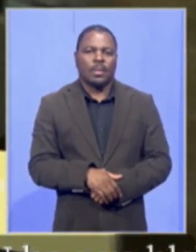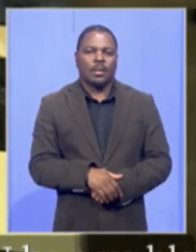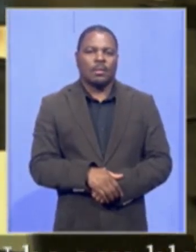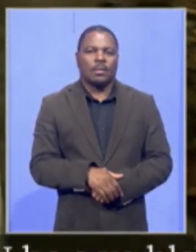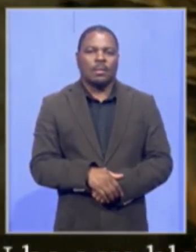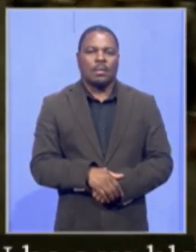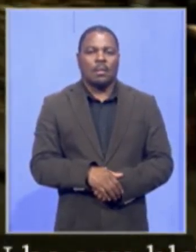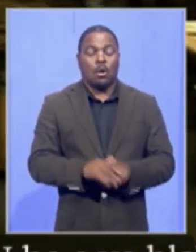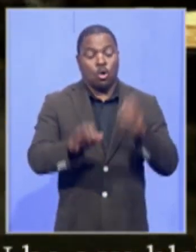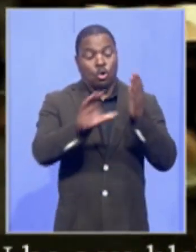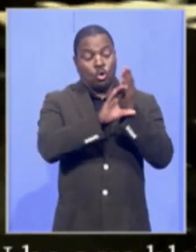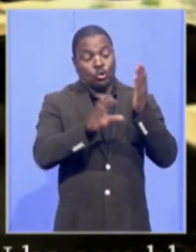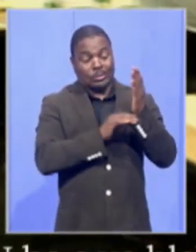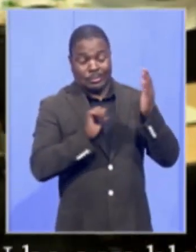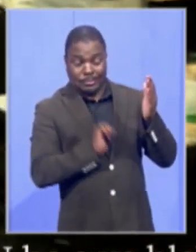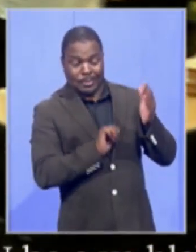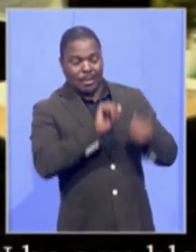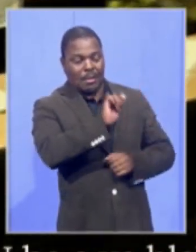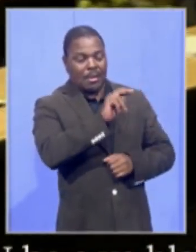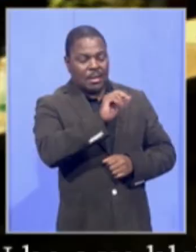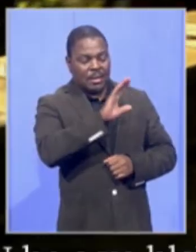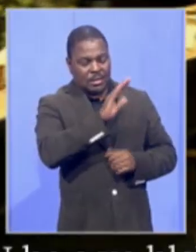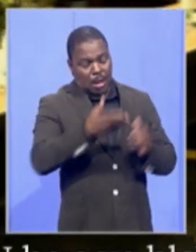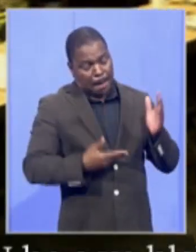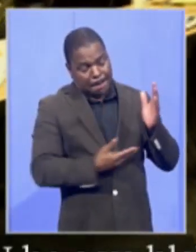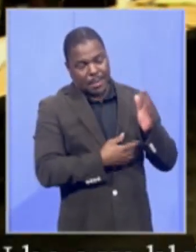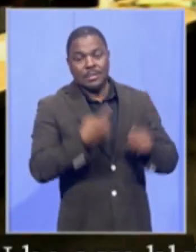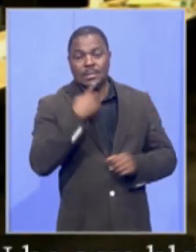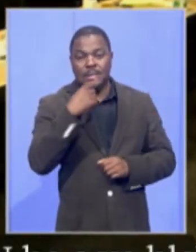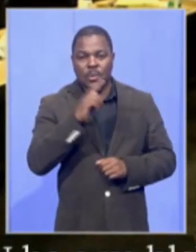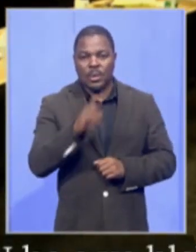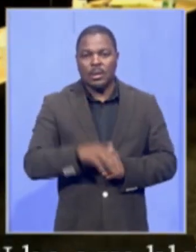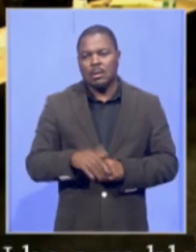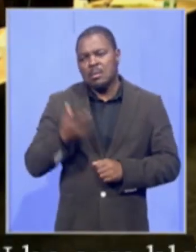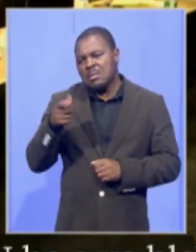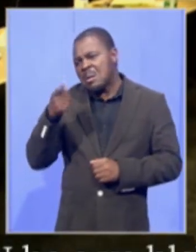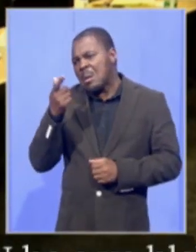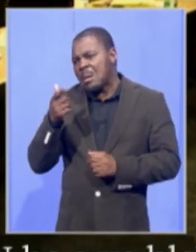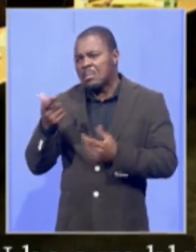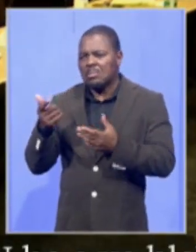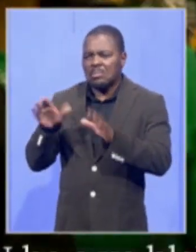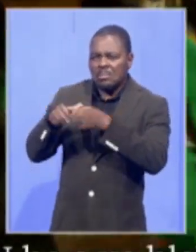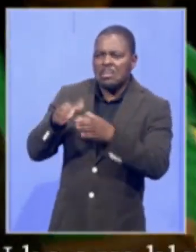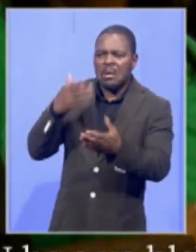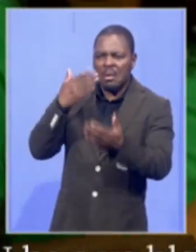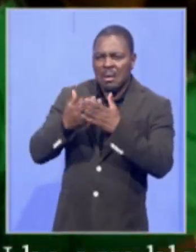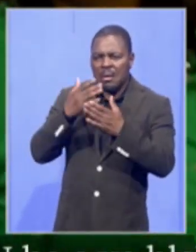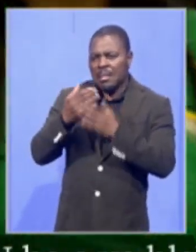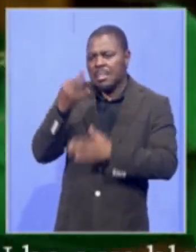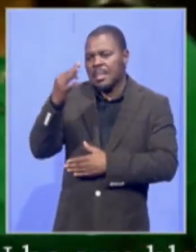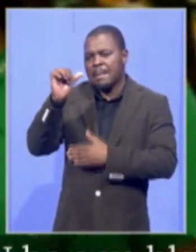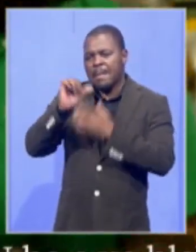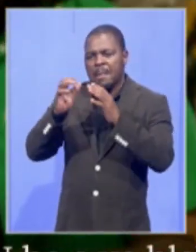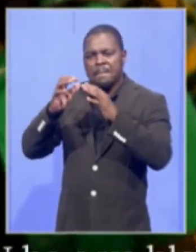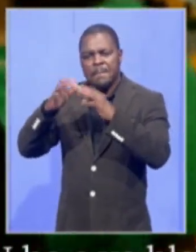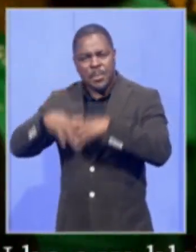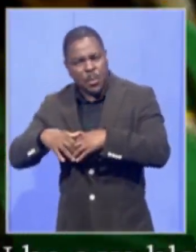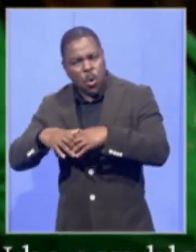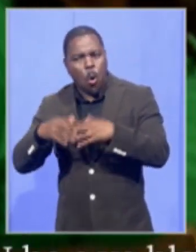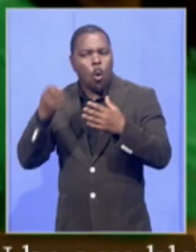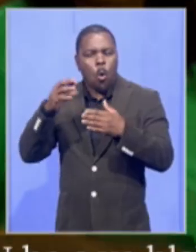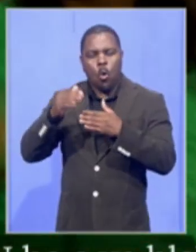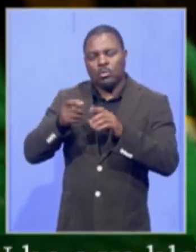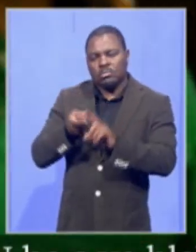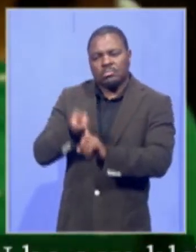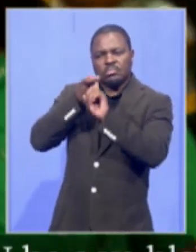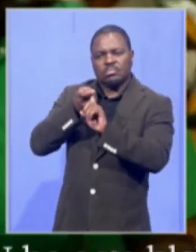Karolo ya molao wa motheo ya mokga e boetse totobatsa hore lekala la mokga le ka kginwa nakwana dikgwedi tse 3 kapa le qhalwe